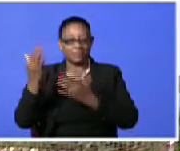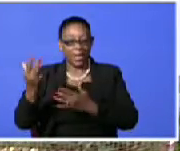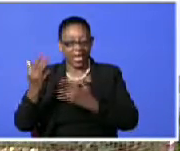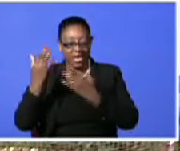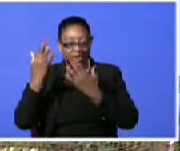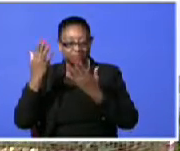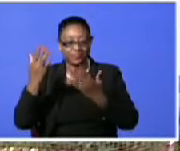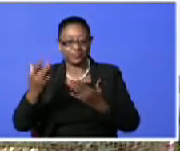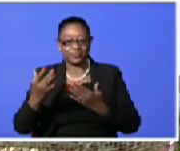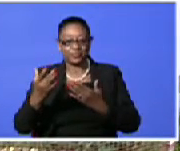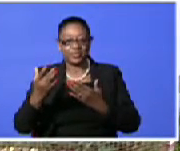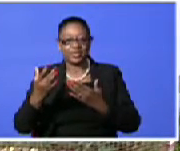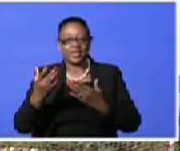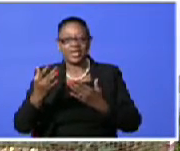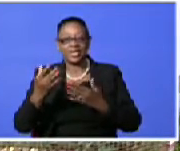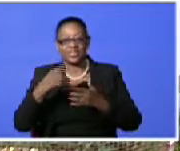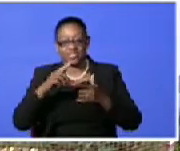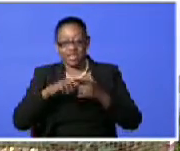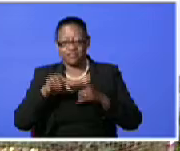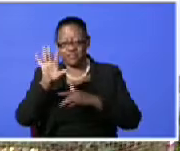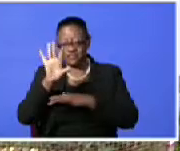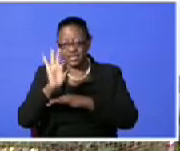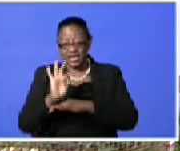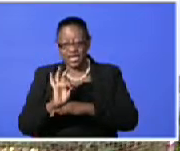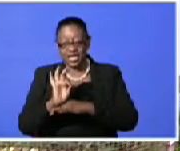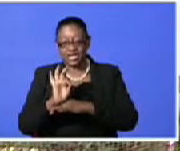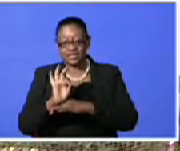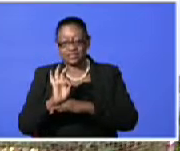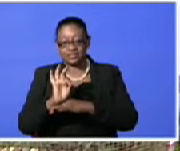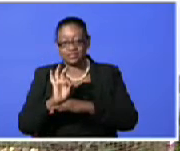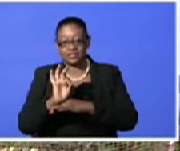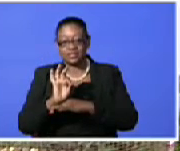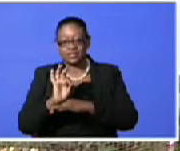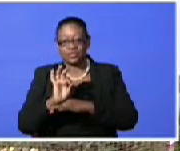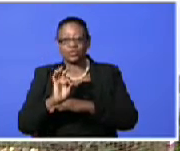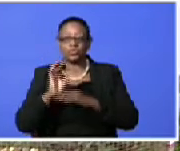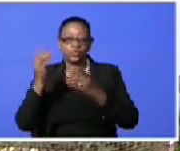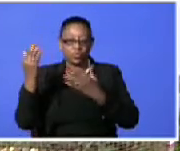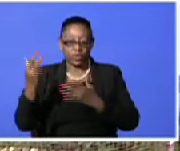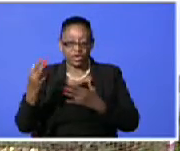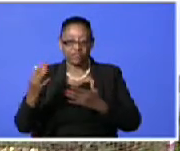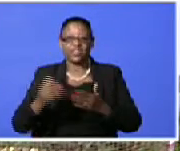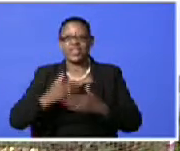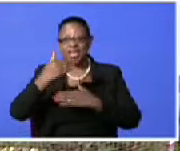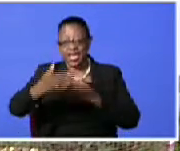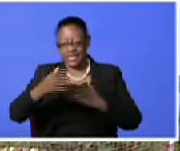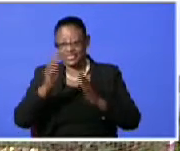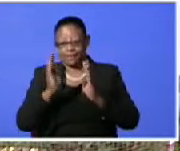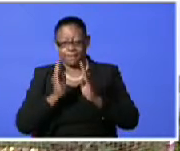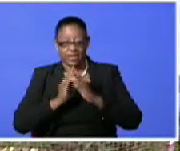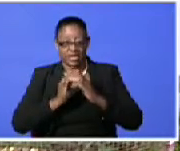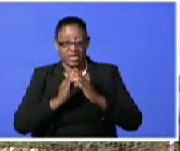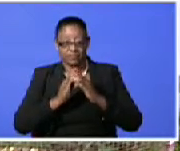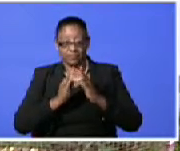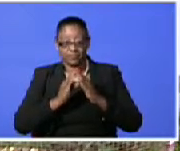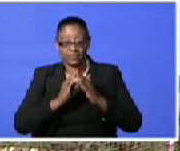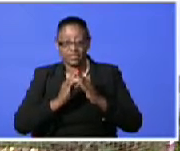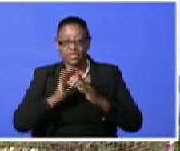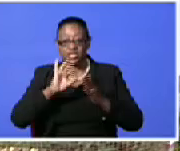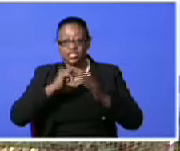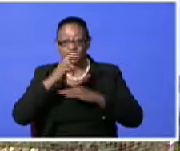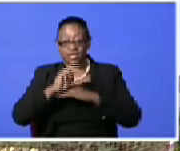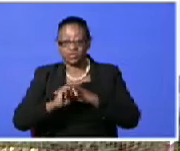while one record was expunged. 59 applications were also deferred until the next meeting of the committee, which is slated for